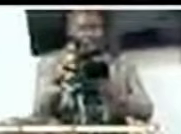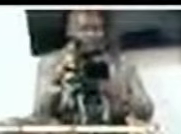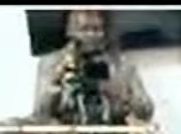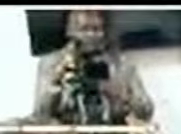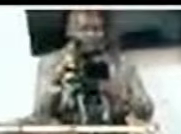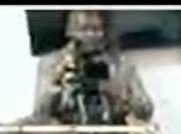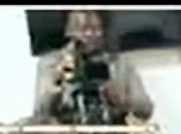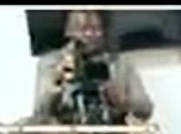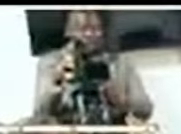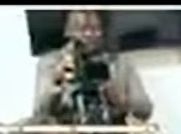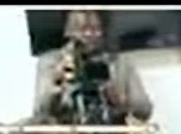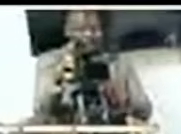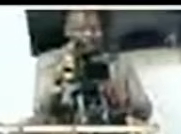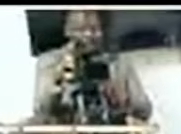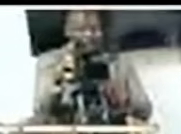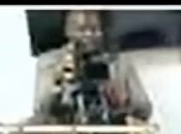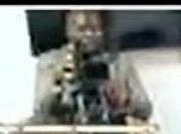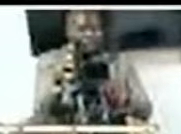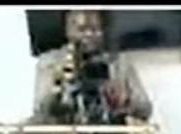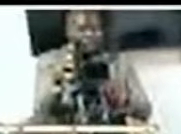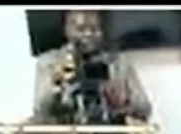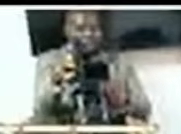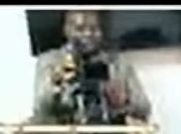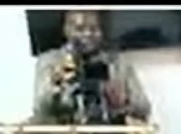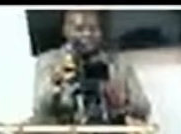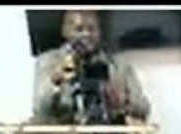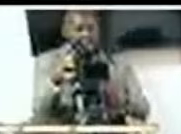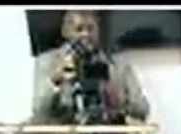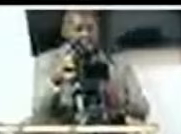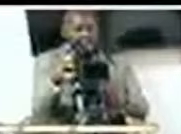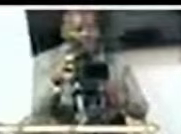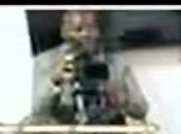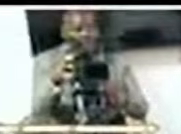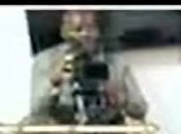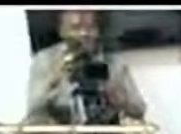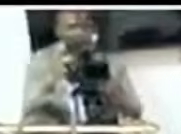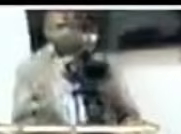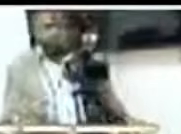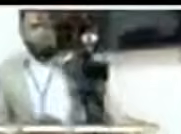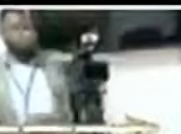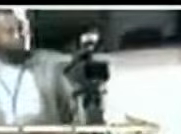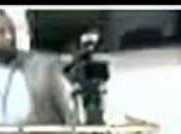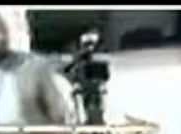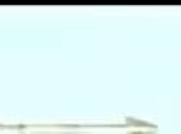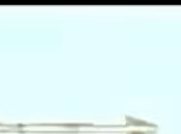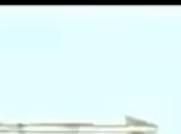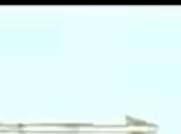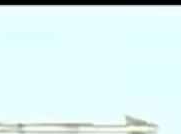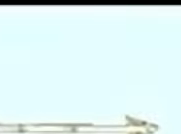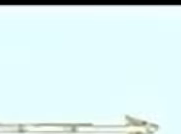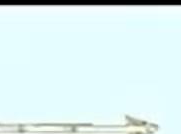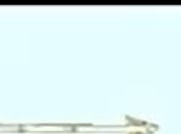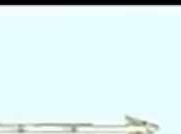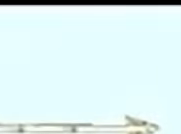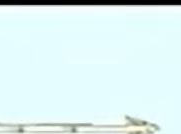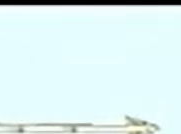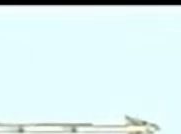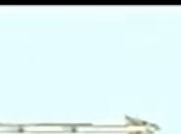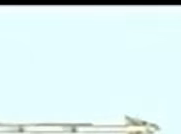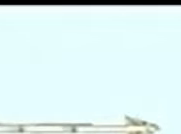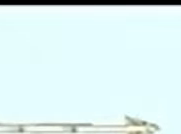appendix number 9, failure to use 5% of locally generated funds on